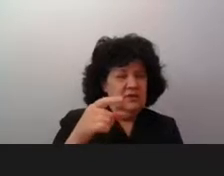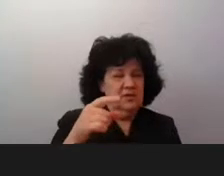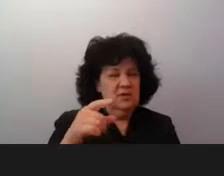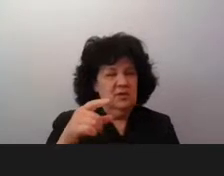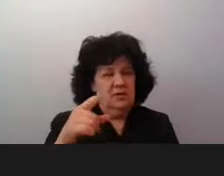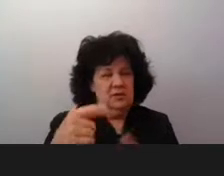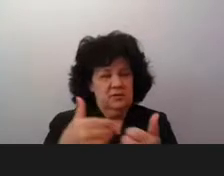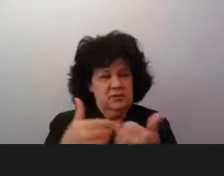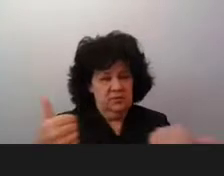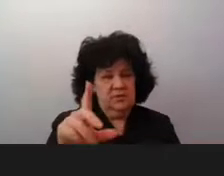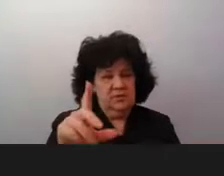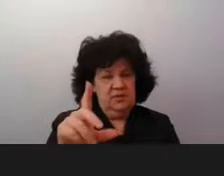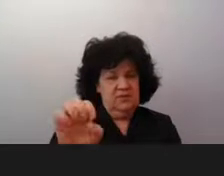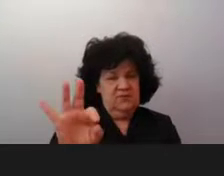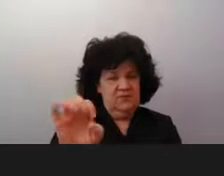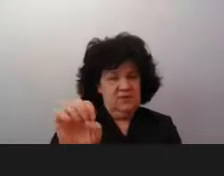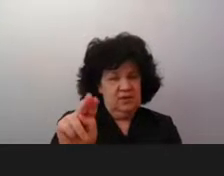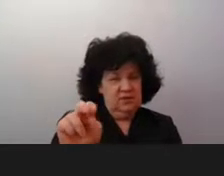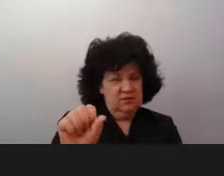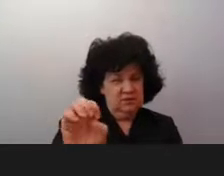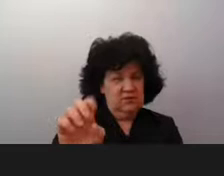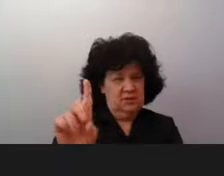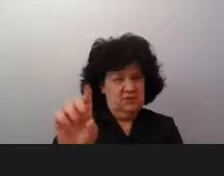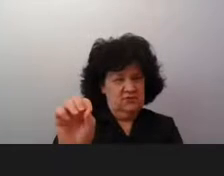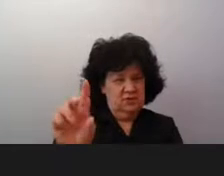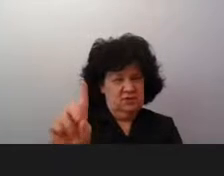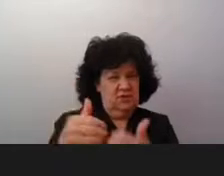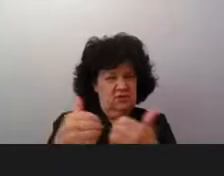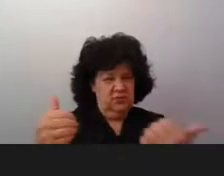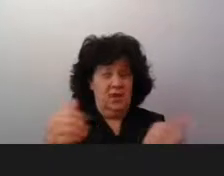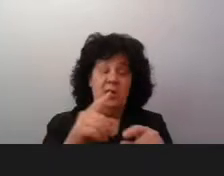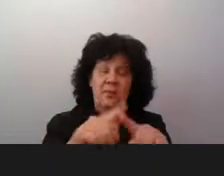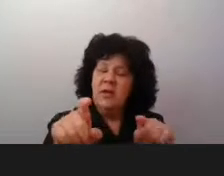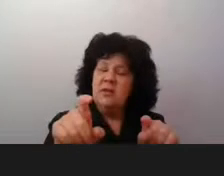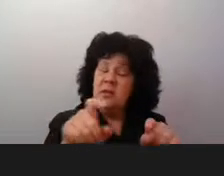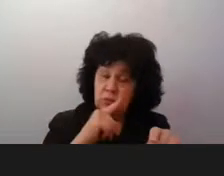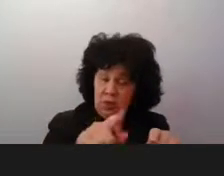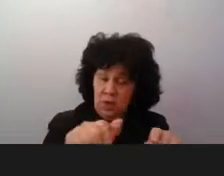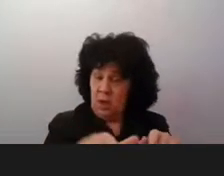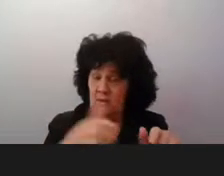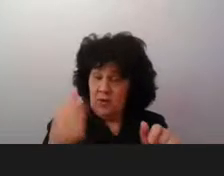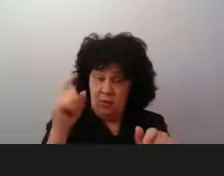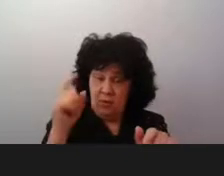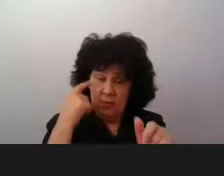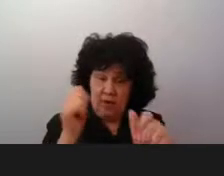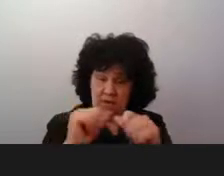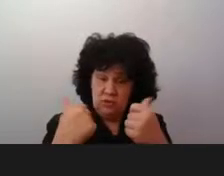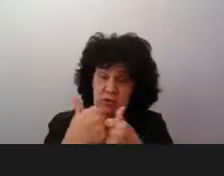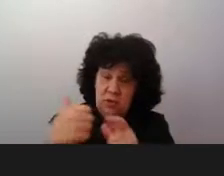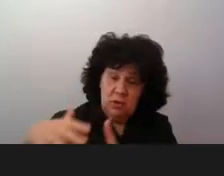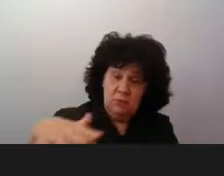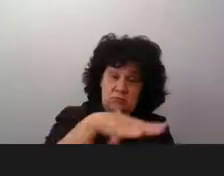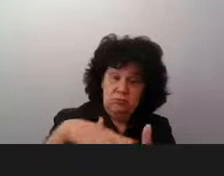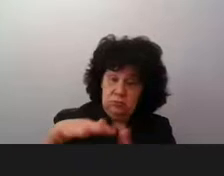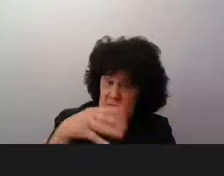DOD mm-hmm. with everybody else. But is it really all the other agencies, all the other government agencies? And I was curious if the FAA was